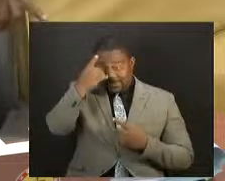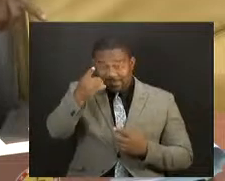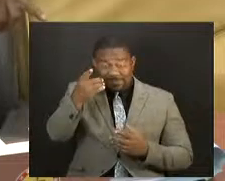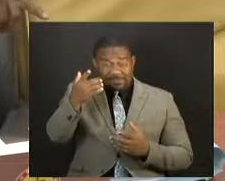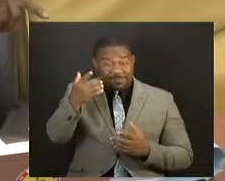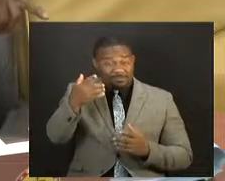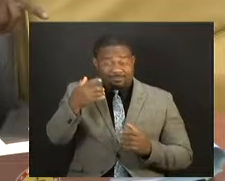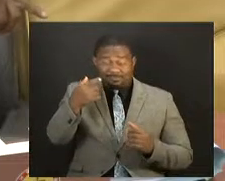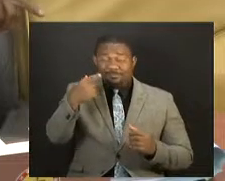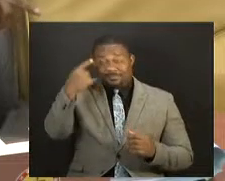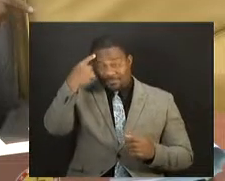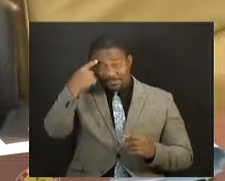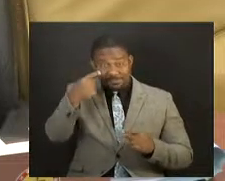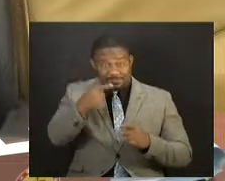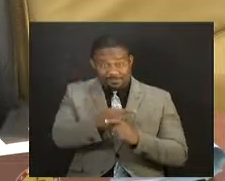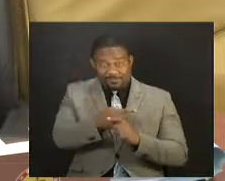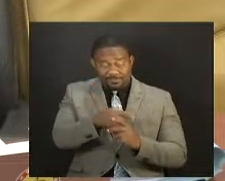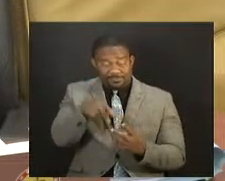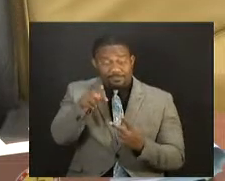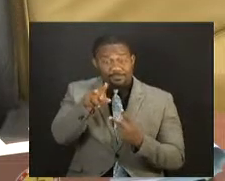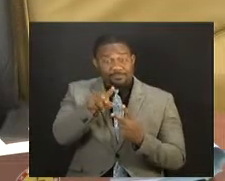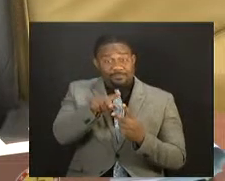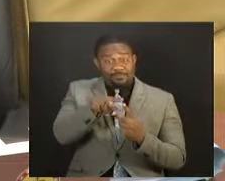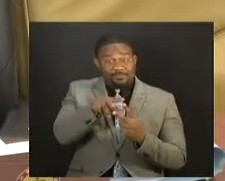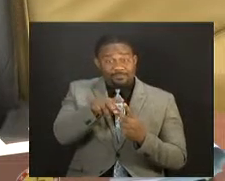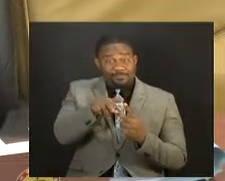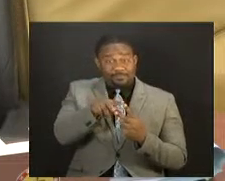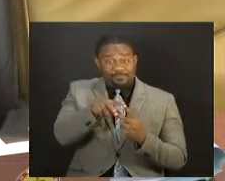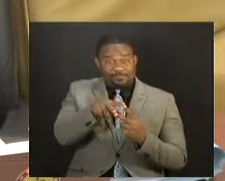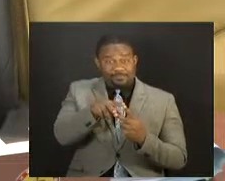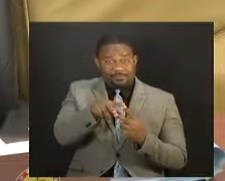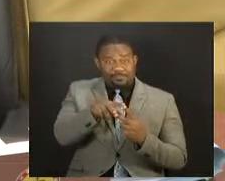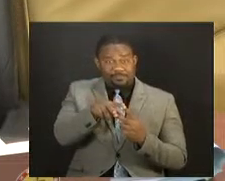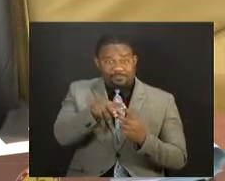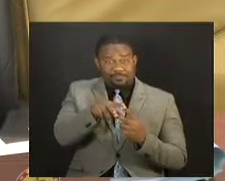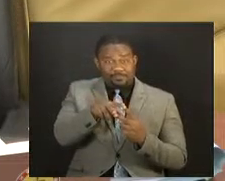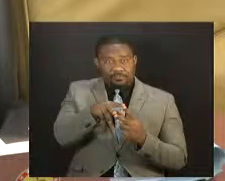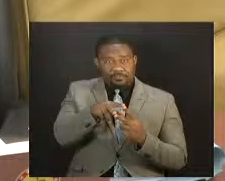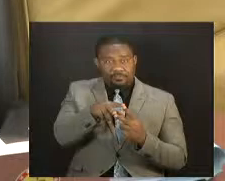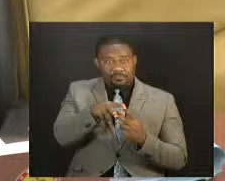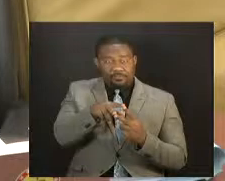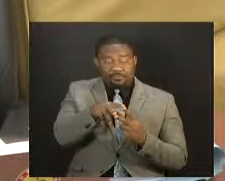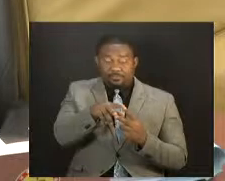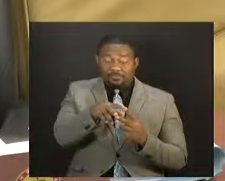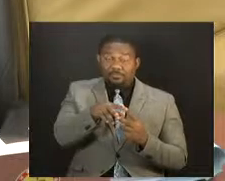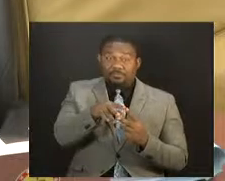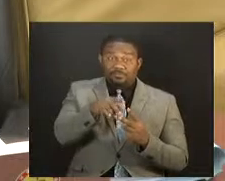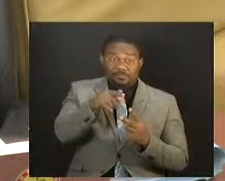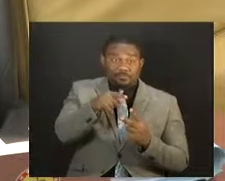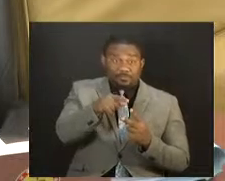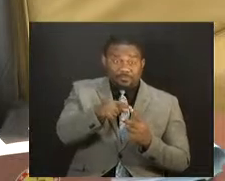director, and the second as a member of this legislature.